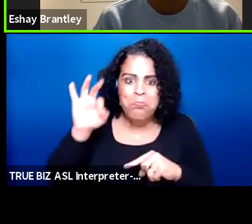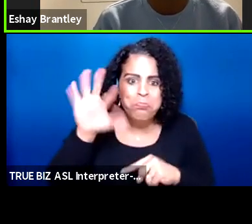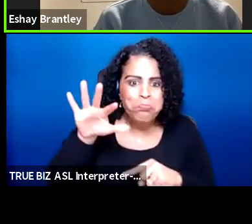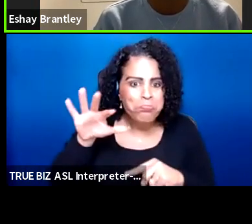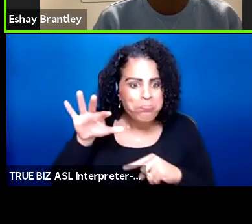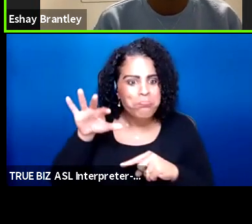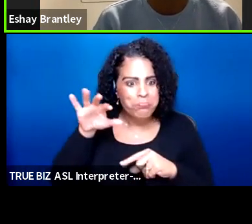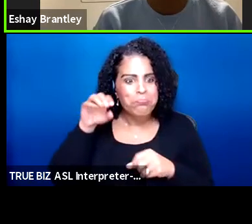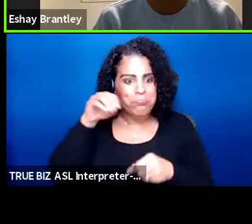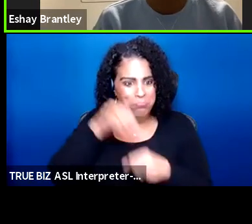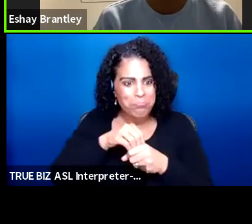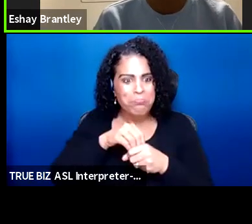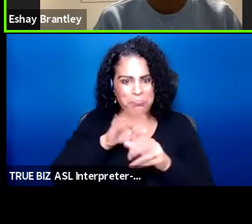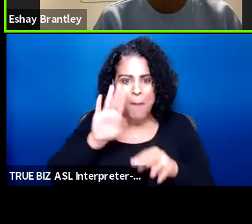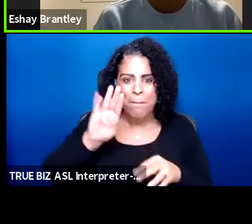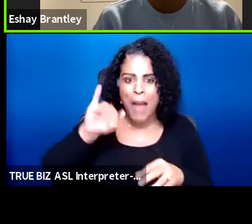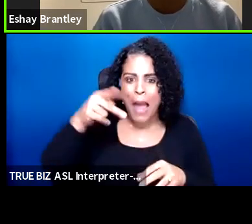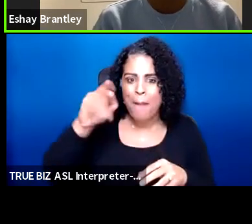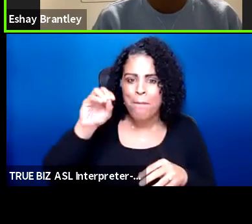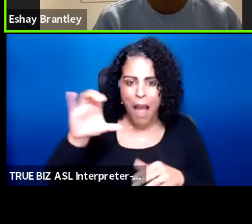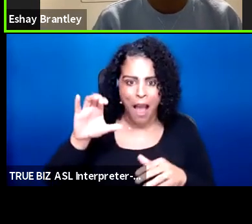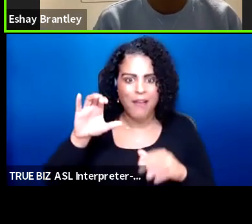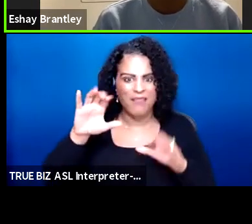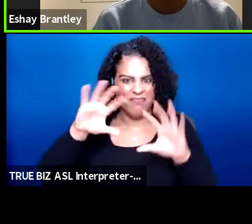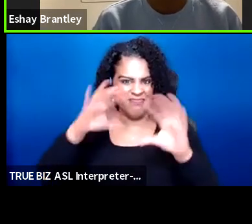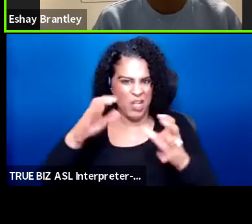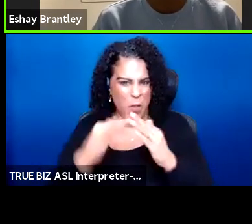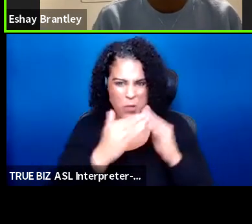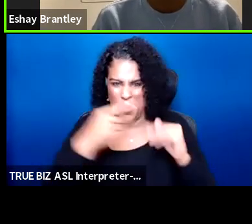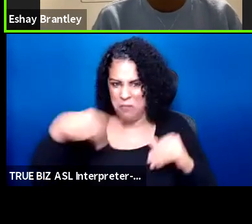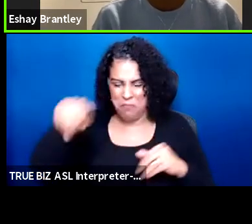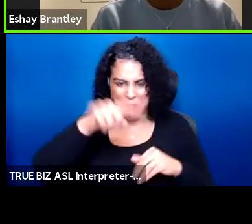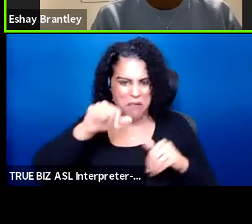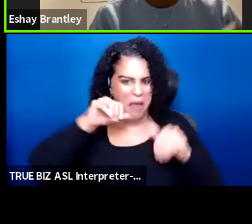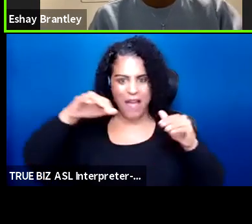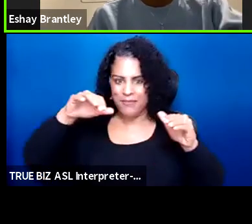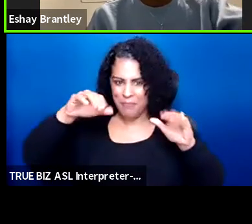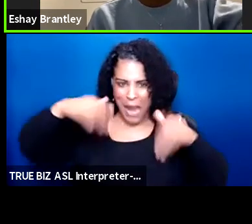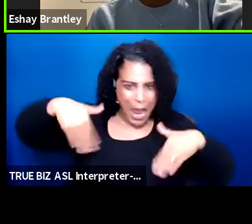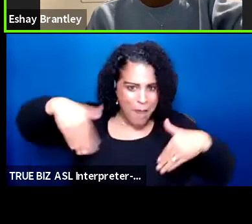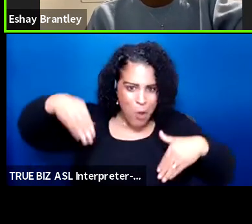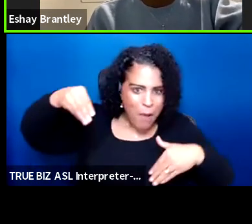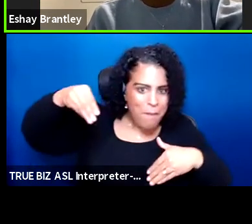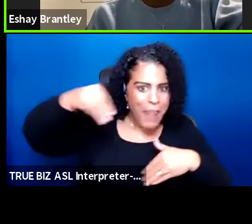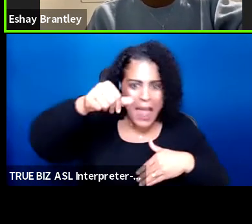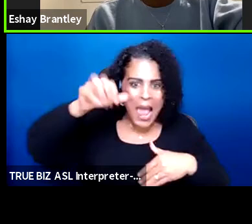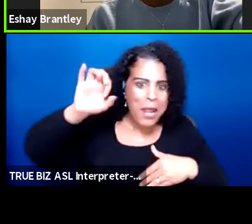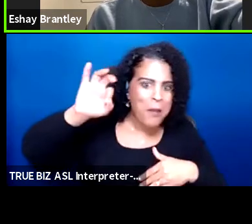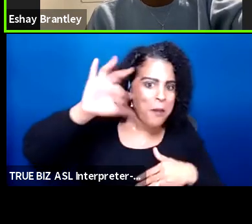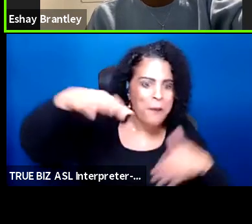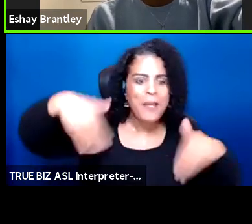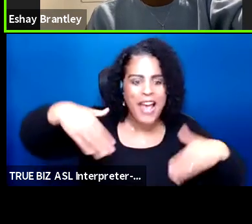the BIPOC theater making community that haven't been able to be planted yet. So grateful to be here.